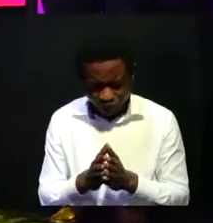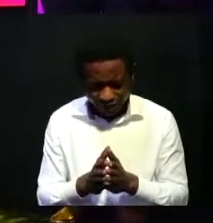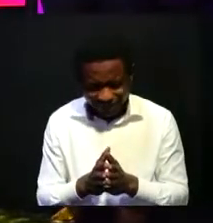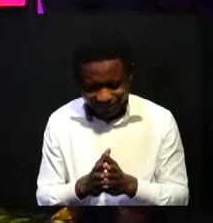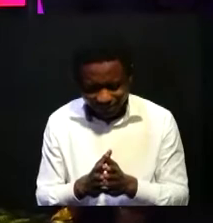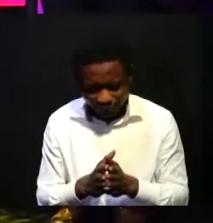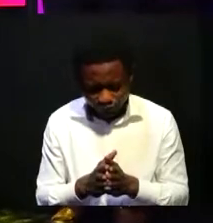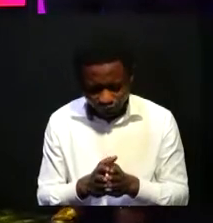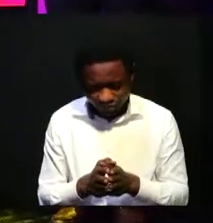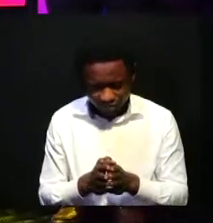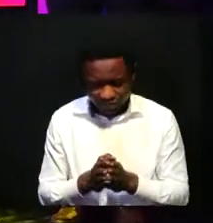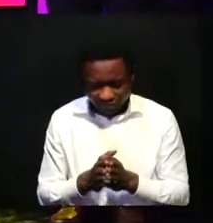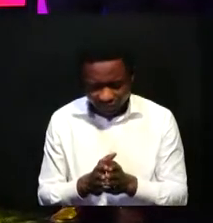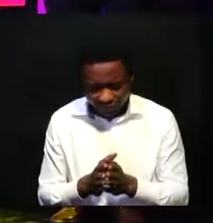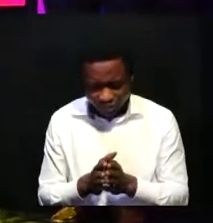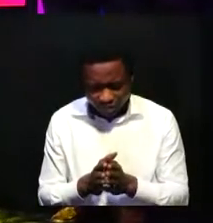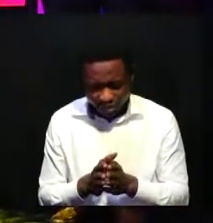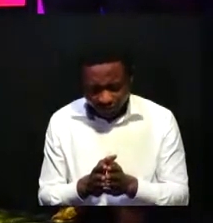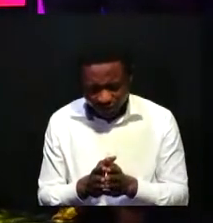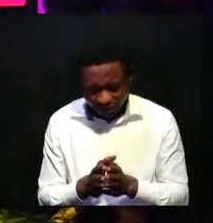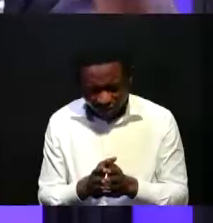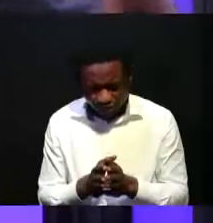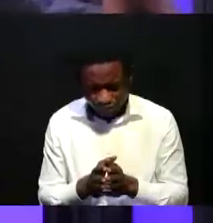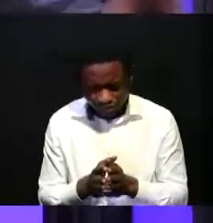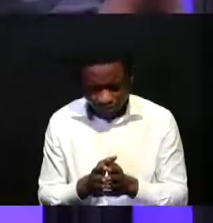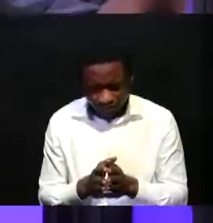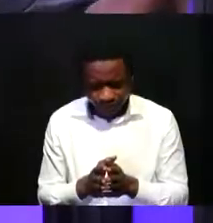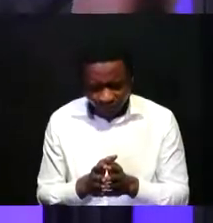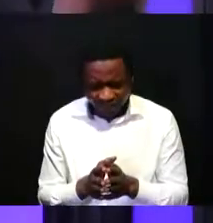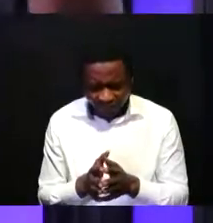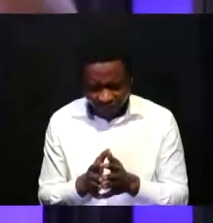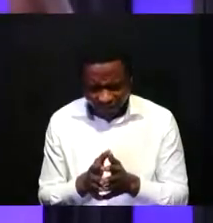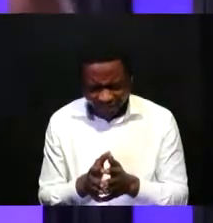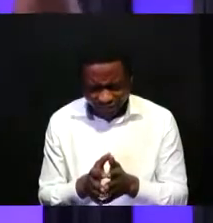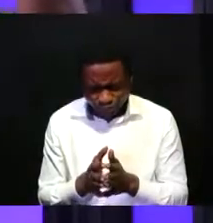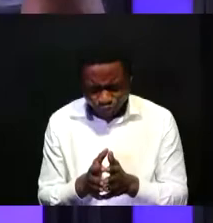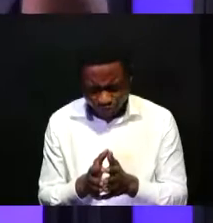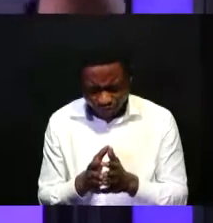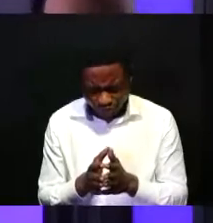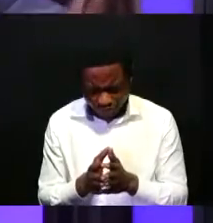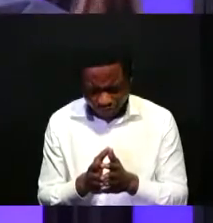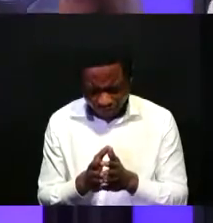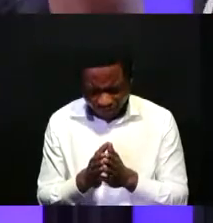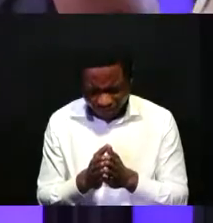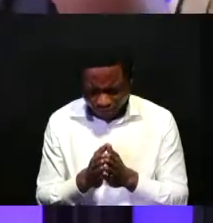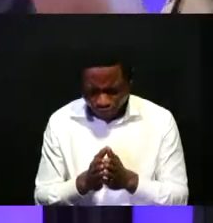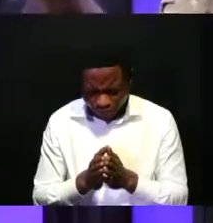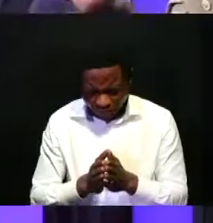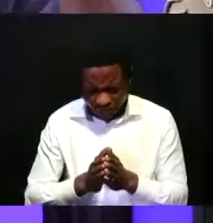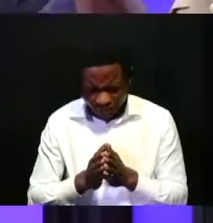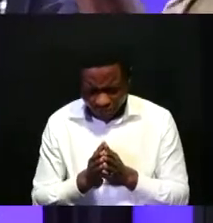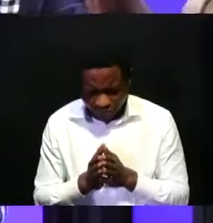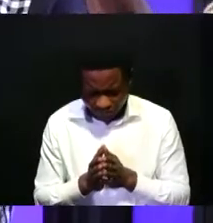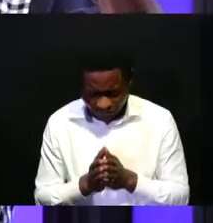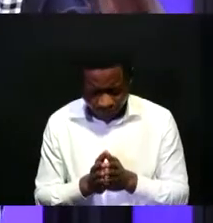God. And we are praying that the fire on this altar will never go down. That our